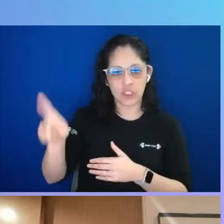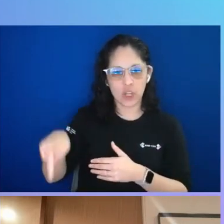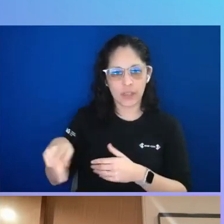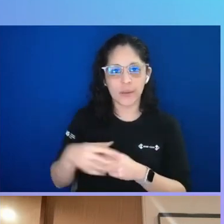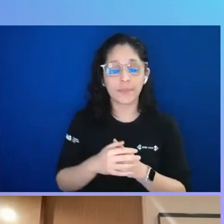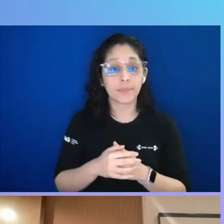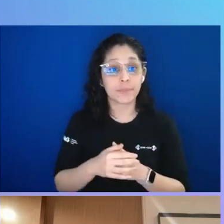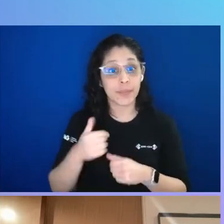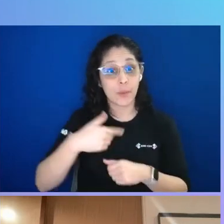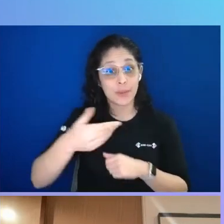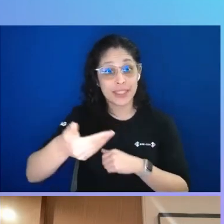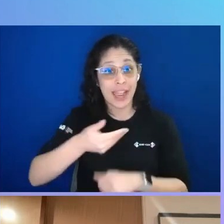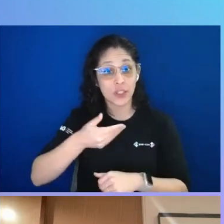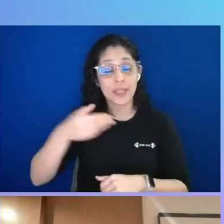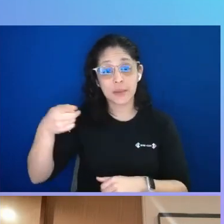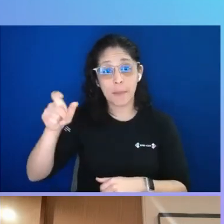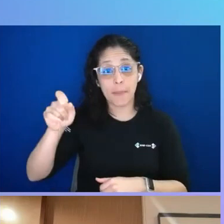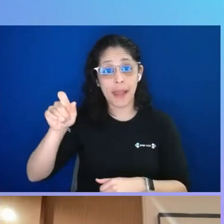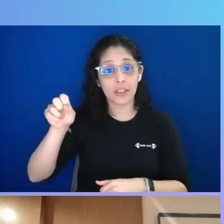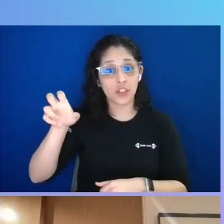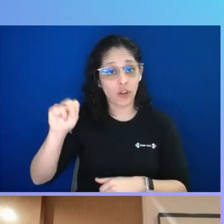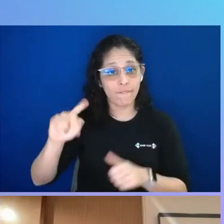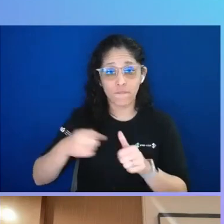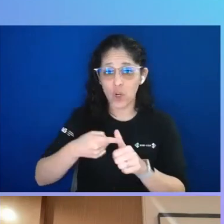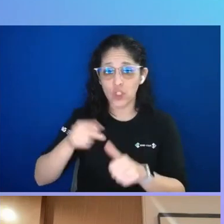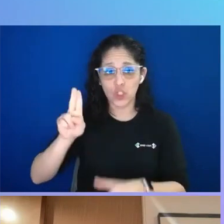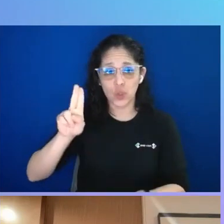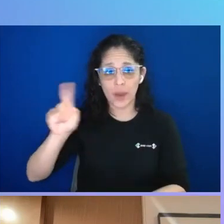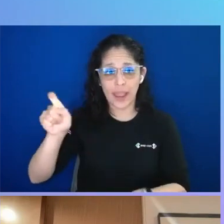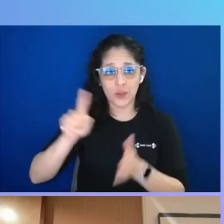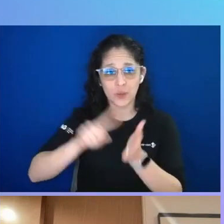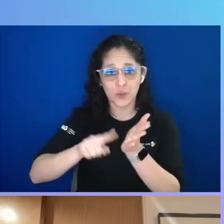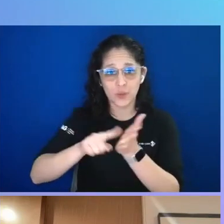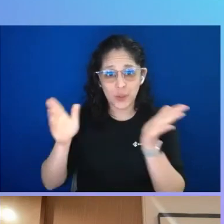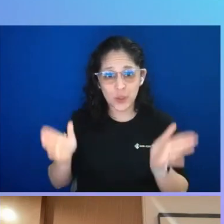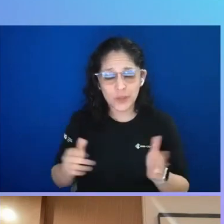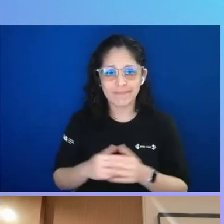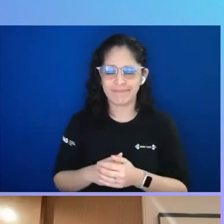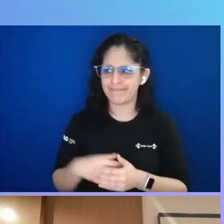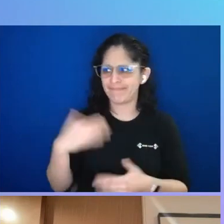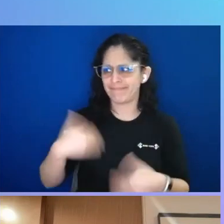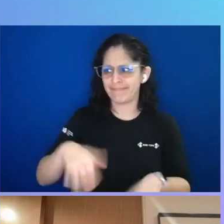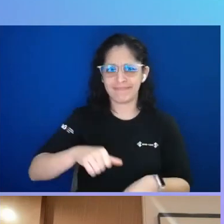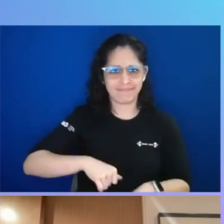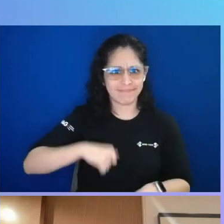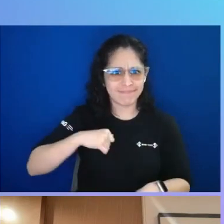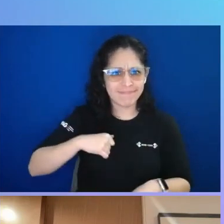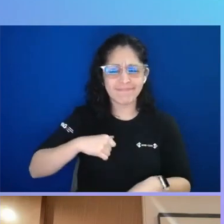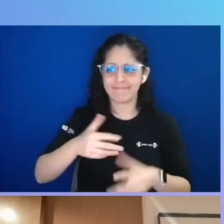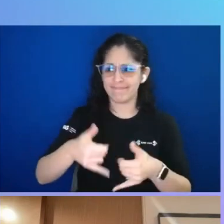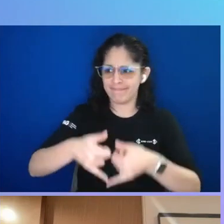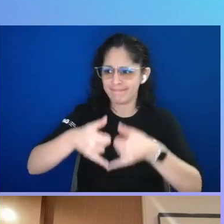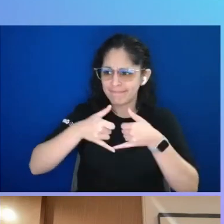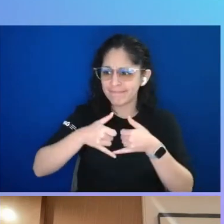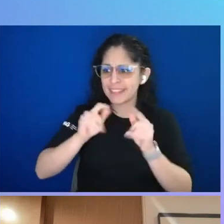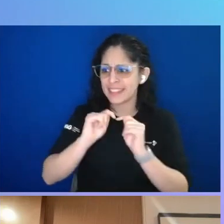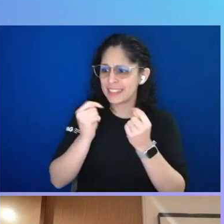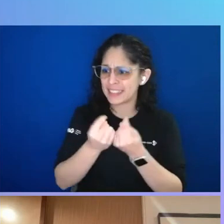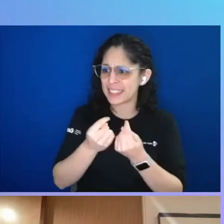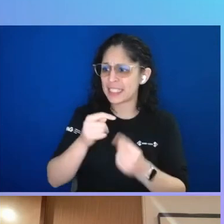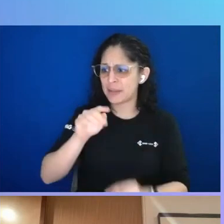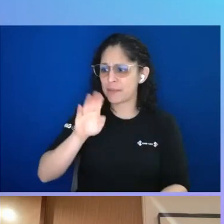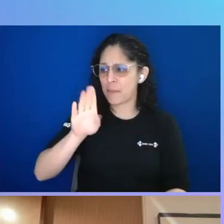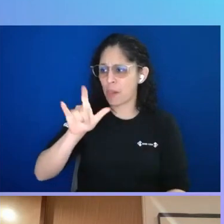Peloton's first UX researcher. And I'm really proud to say I've seen this team blossom over the last 5 years.